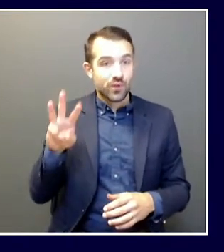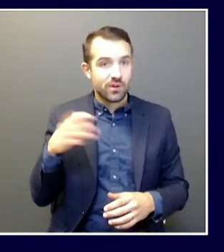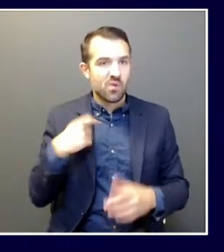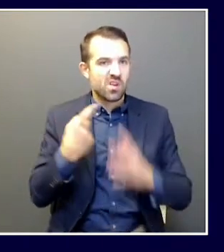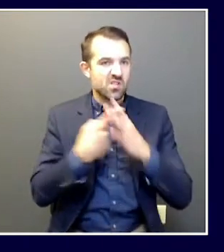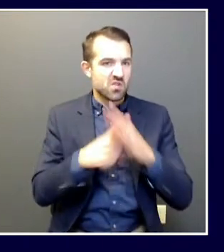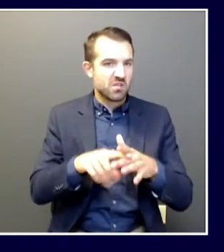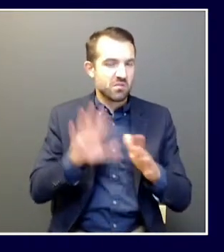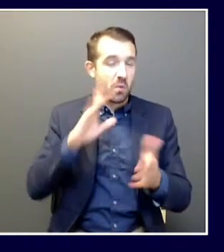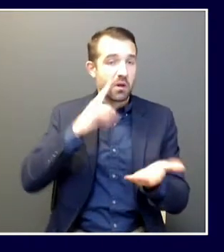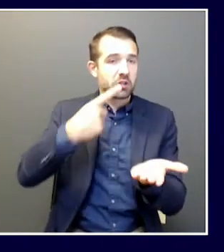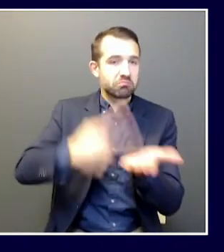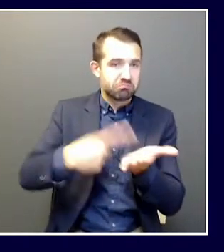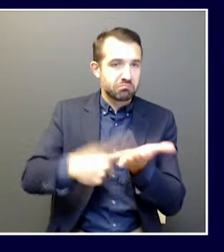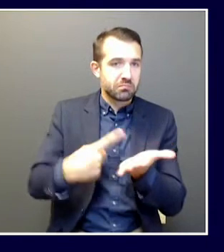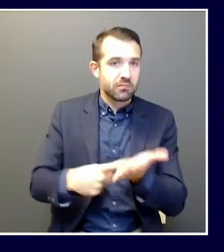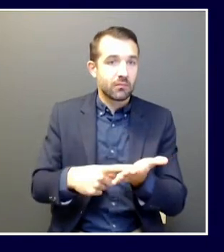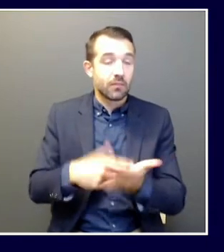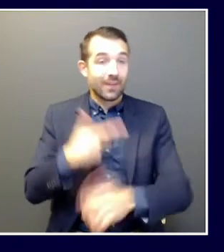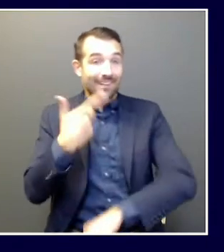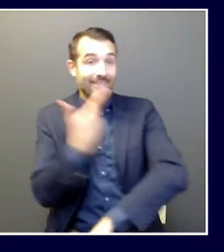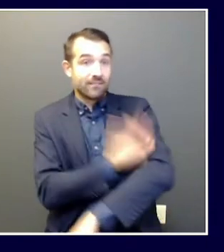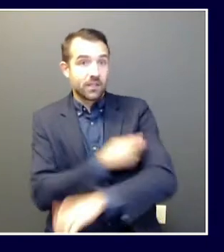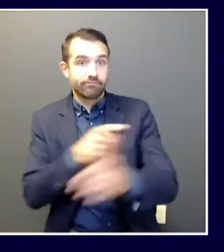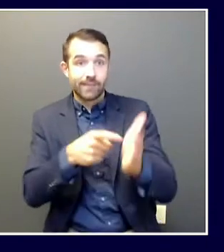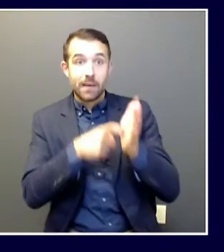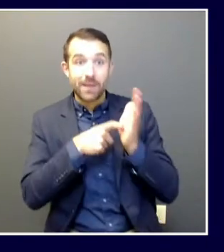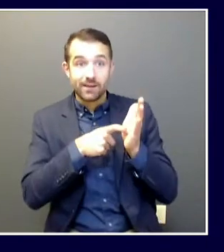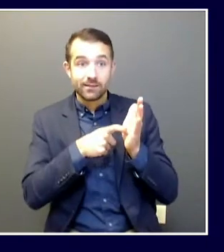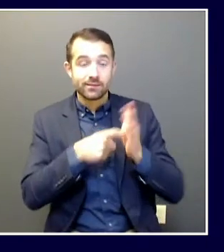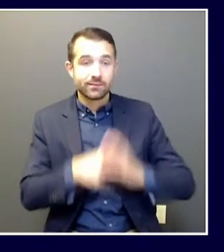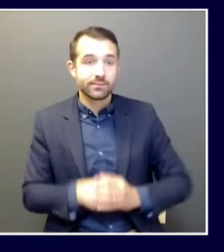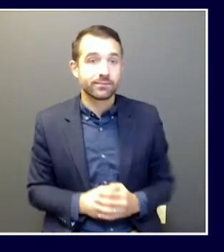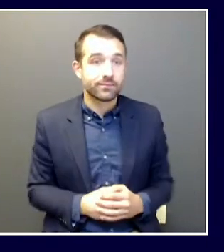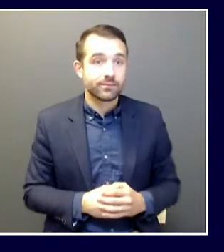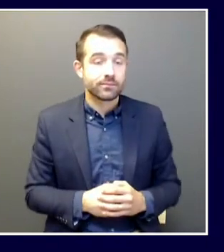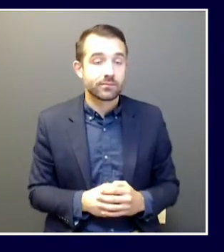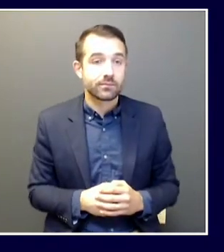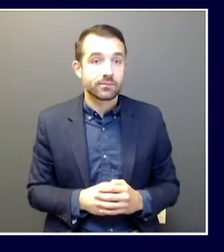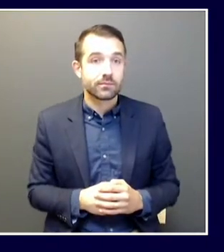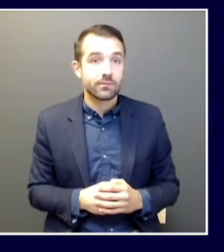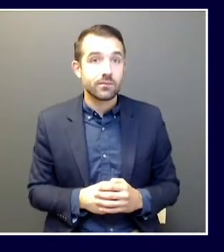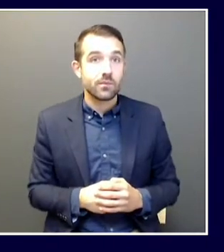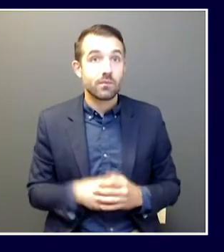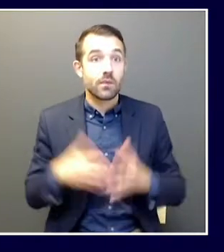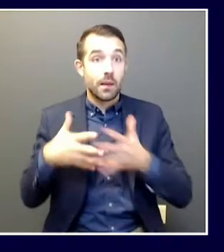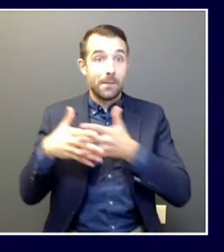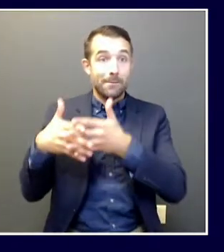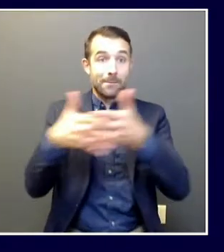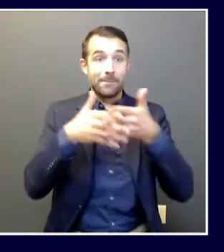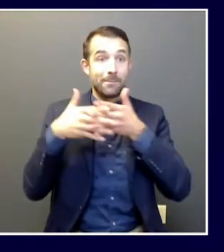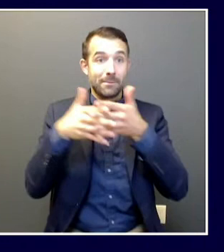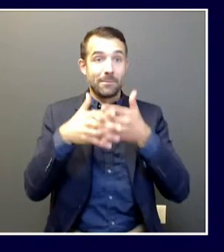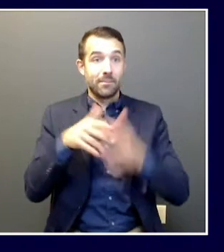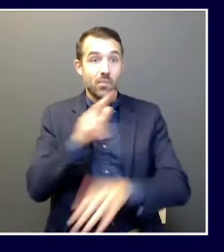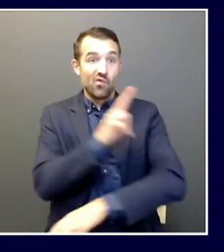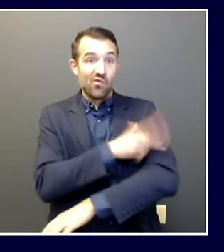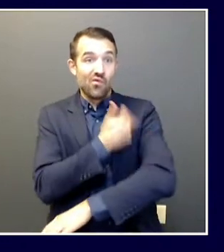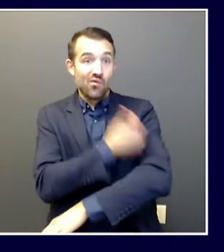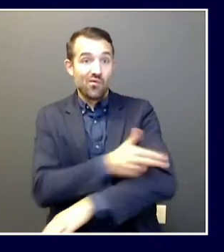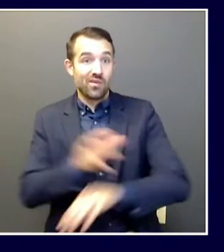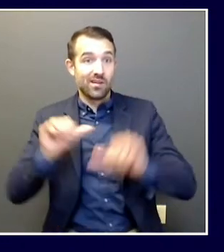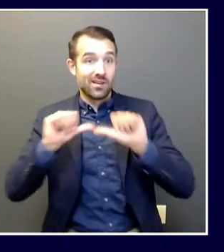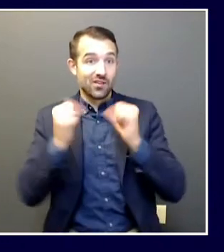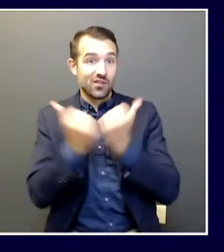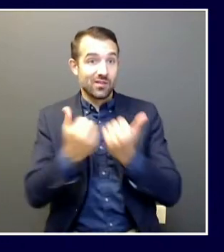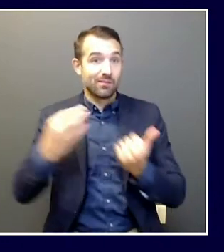vaccination requirements. Like the American Hospital Association, the Maine Hospital Association, other